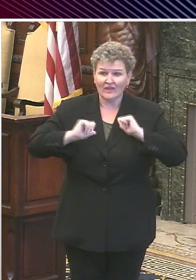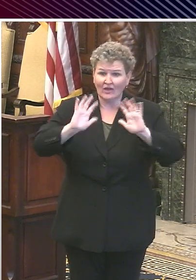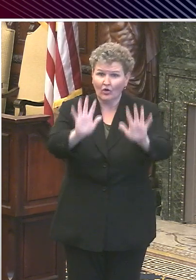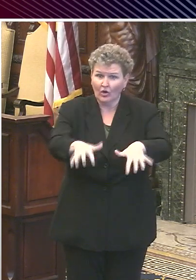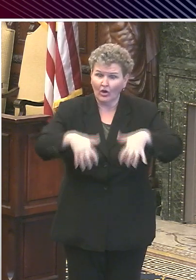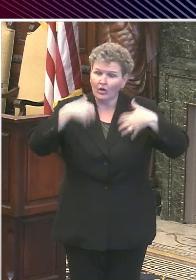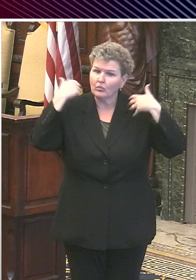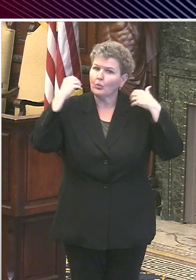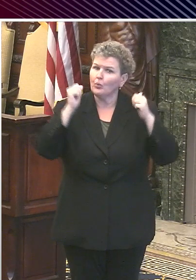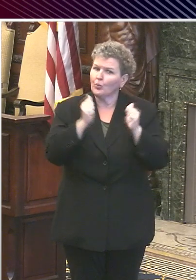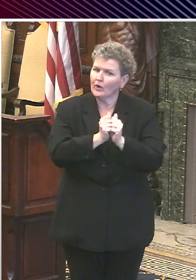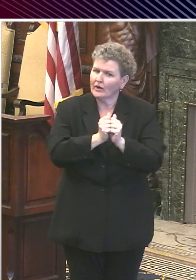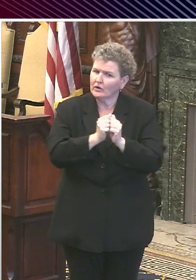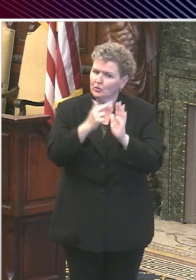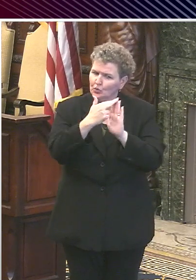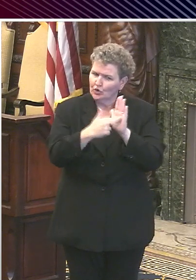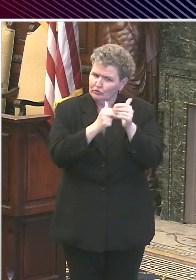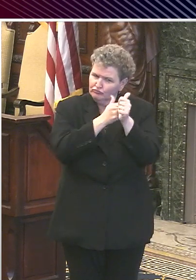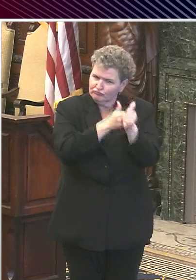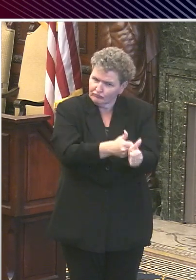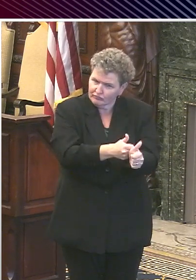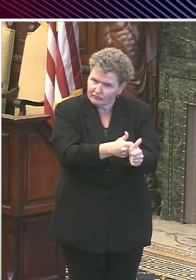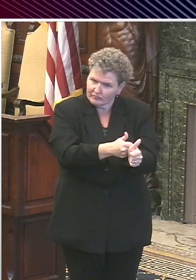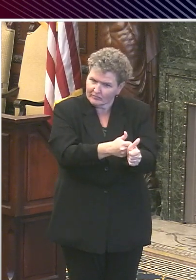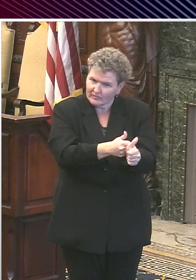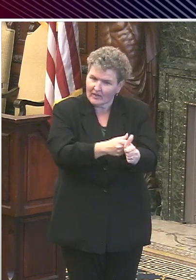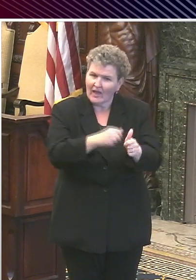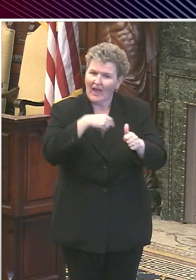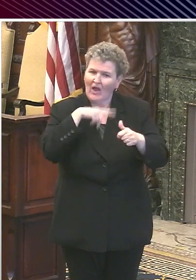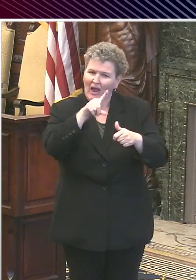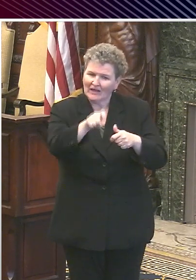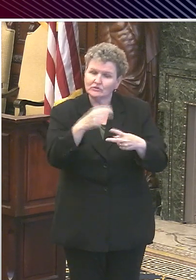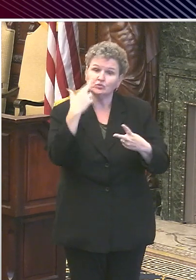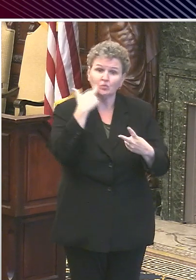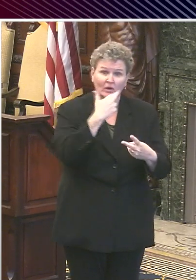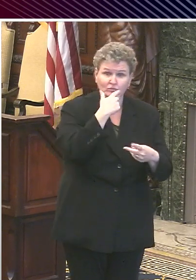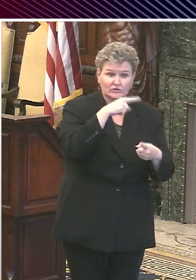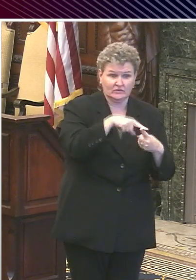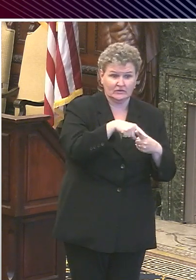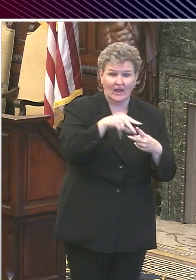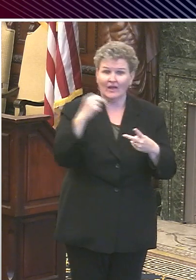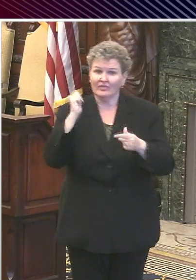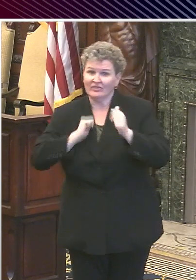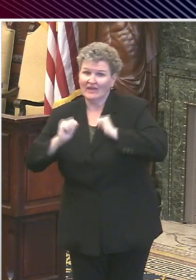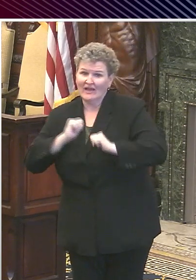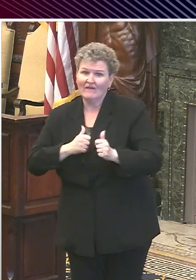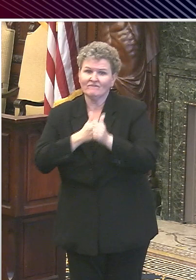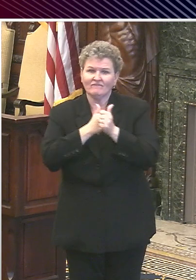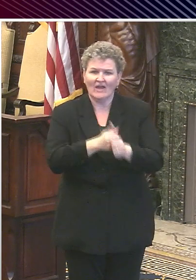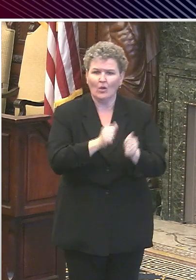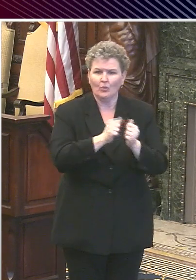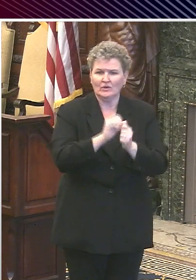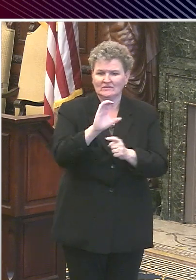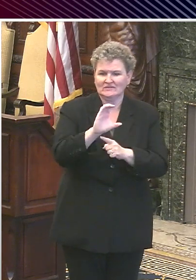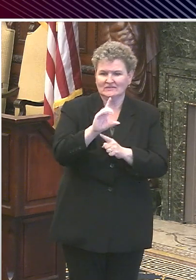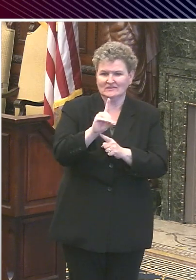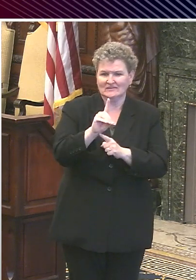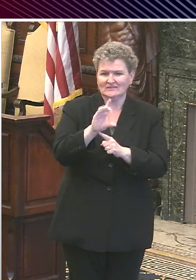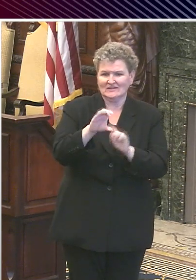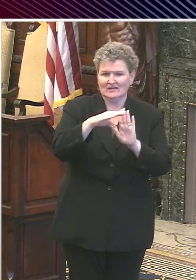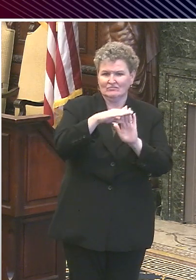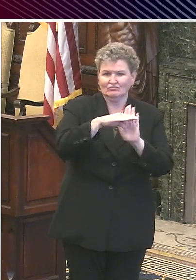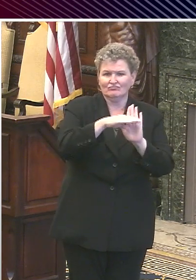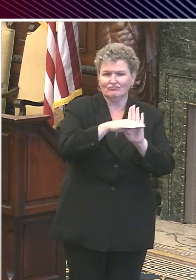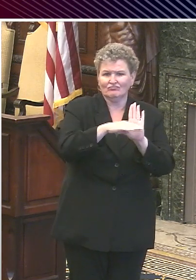restrictions. And we're asking those organizations, the restaurants and the theaters, to follow the safety standards which are on our website. The